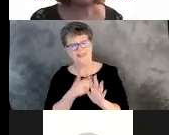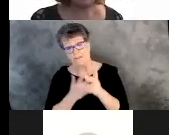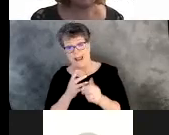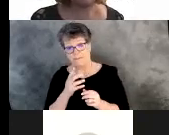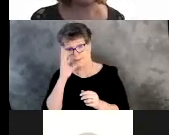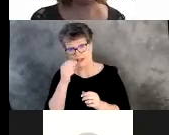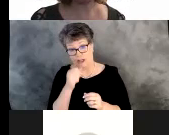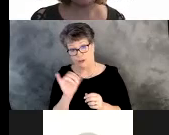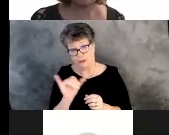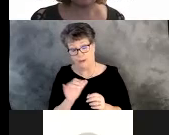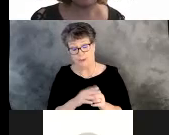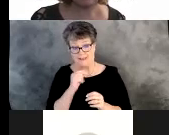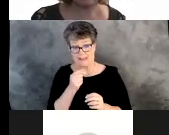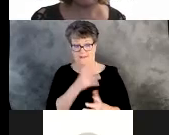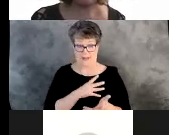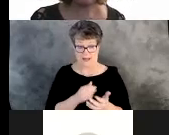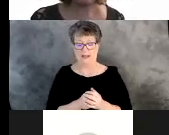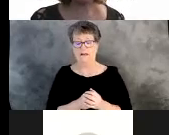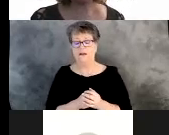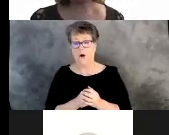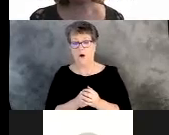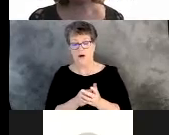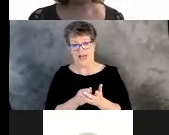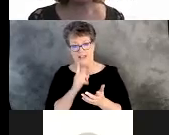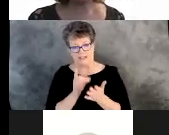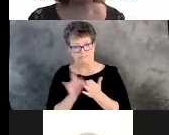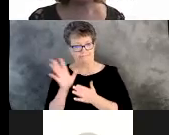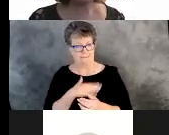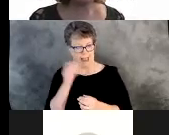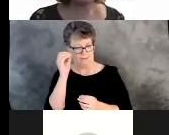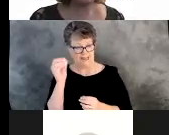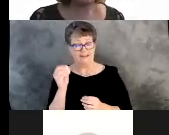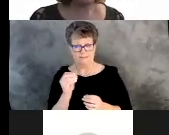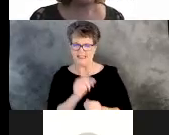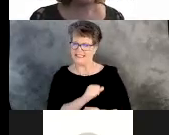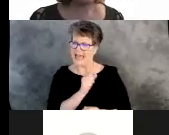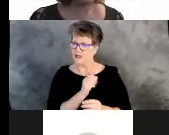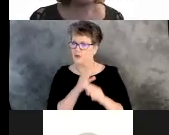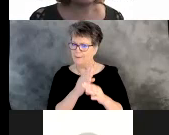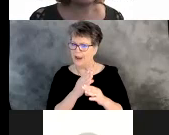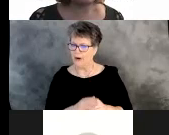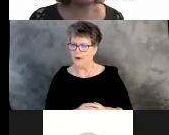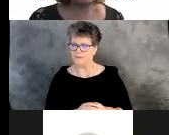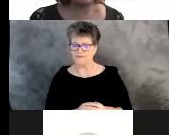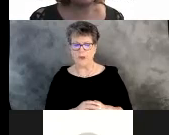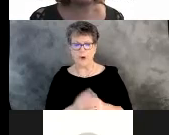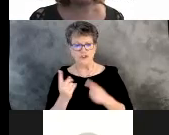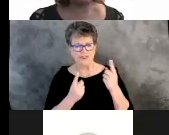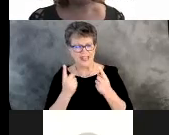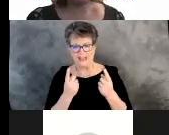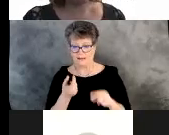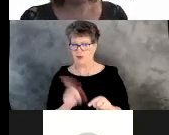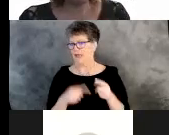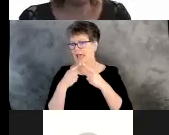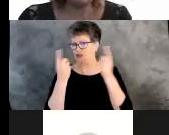kind of talking over you and discounting your opinion. That's one example of an attitudinal barrier. Or just thinking that you can't achieve